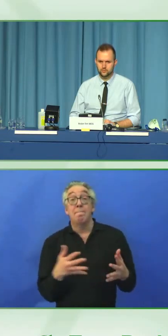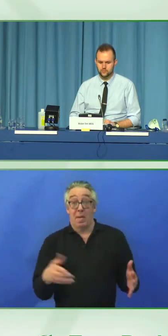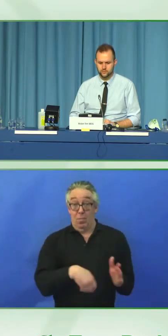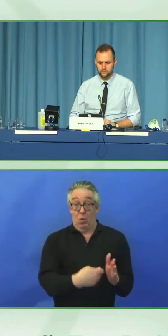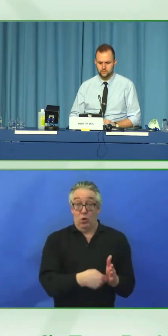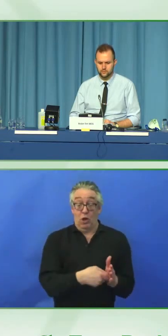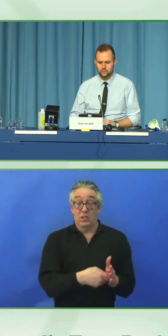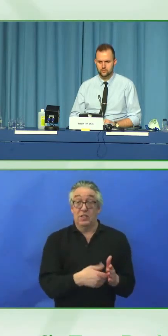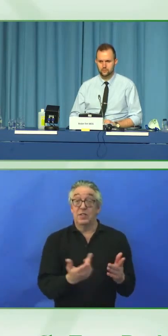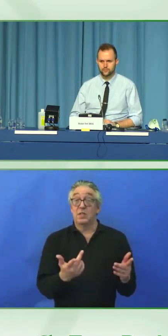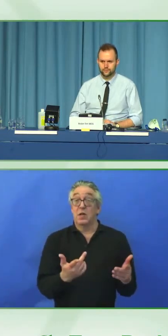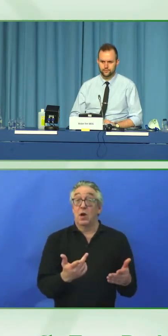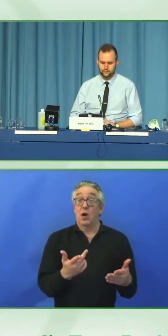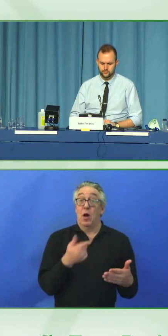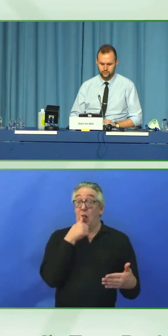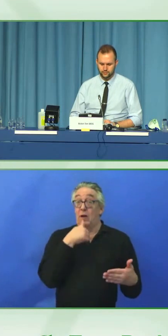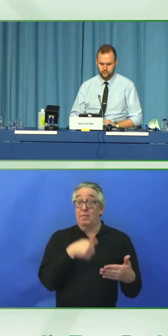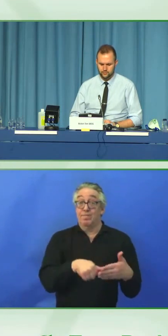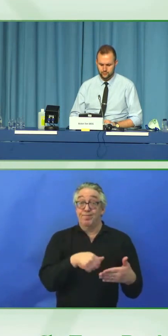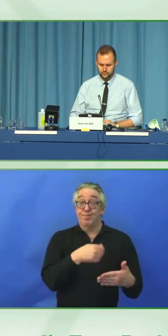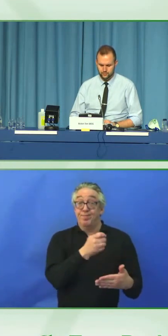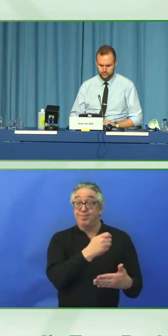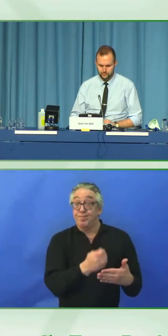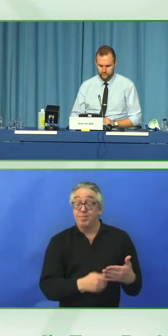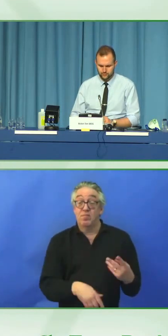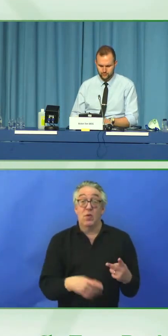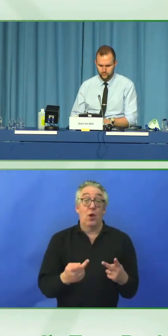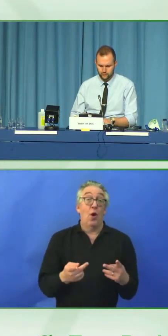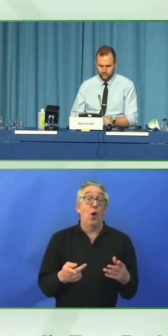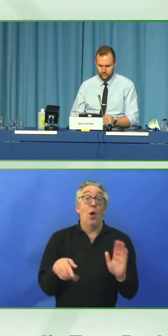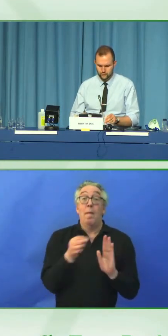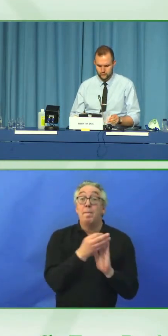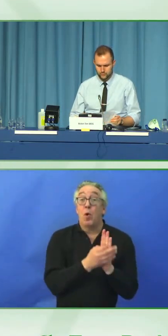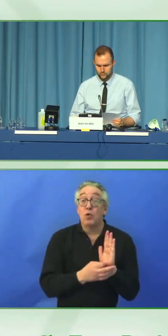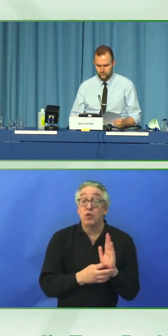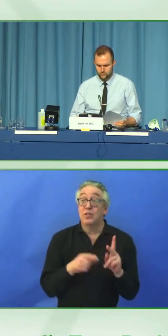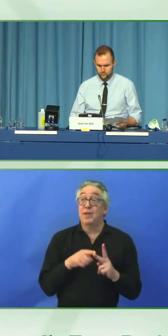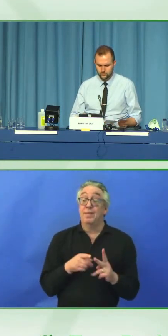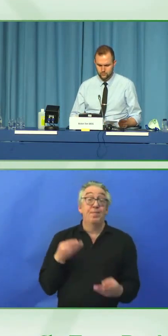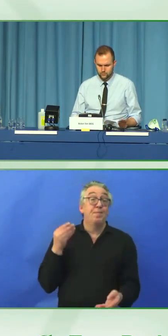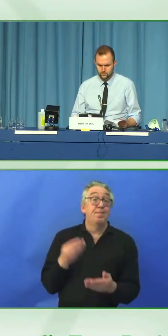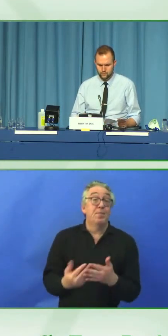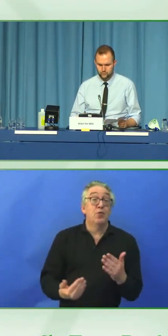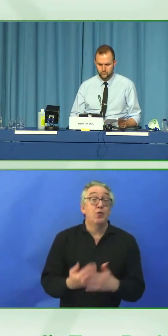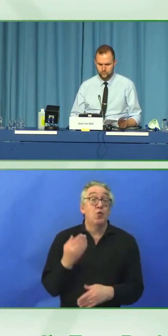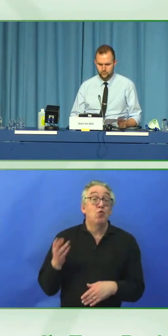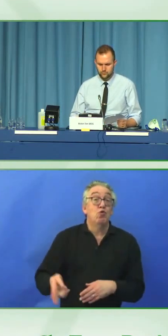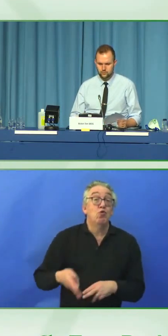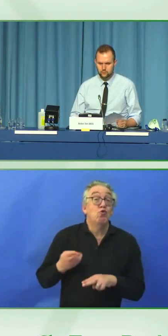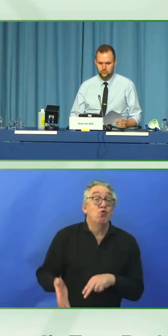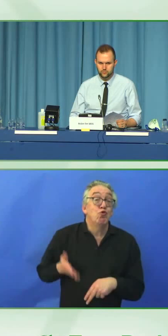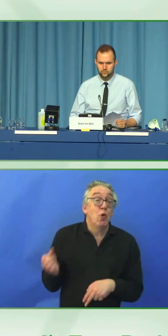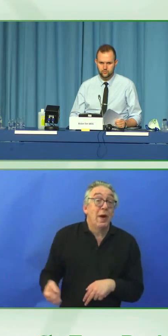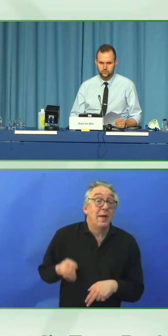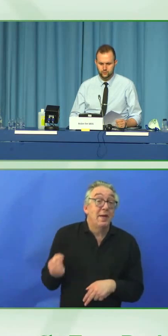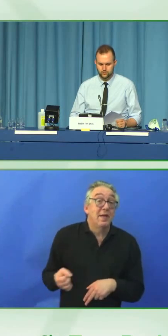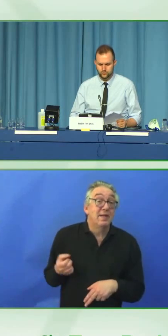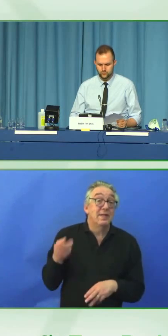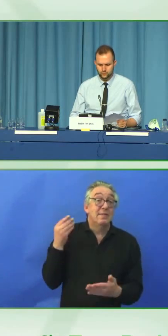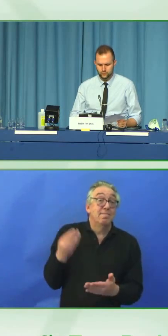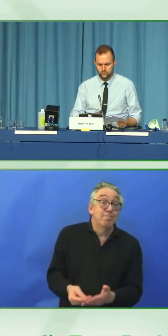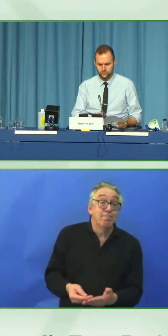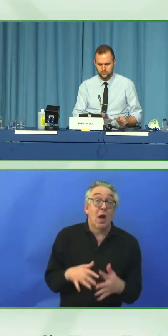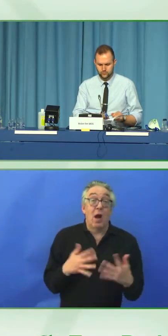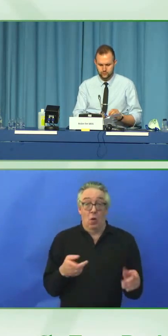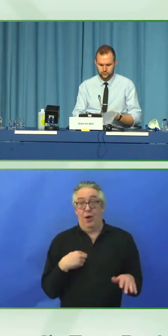redesign, policies on assistive travel, the procurement of new trains. So what I thought I would do is tell you 3 of the key